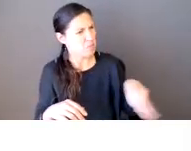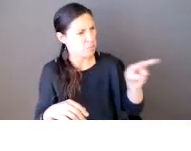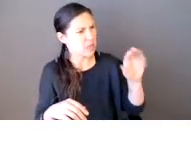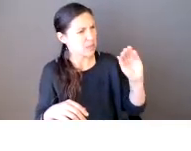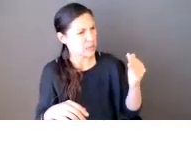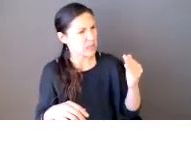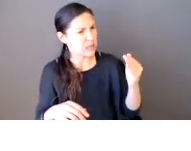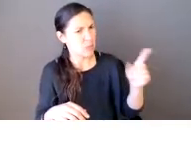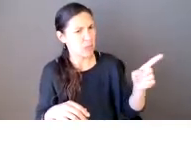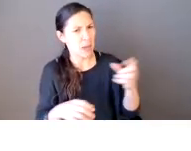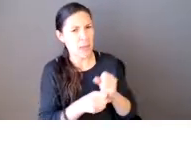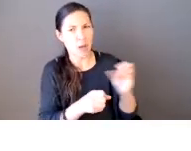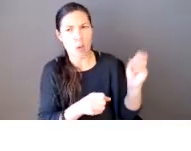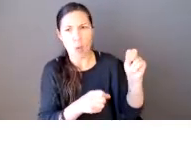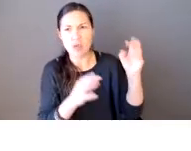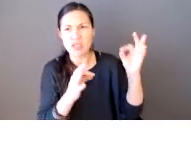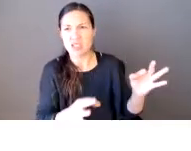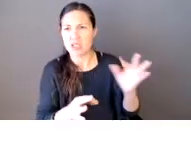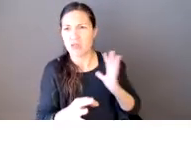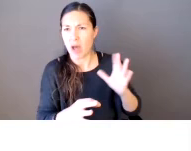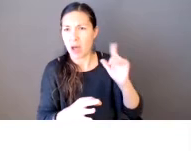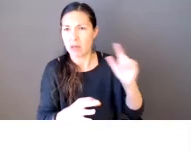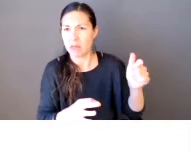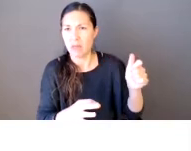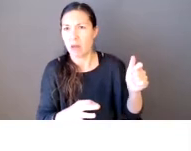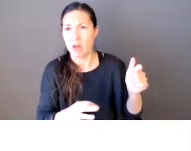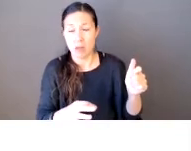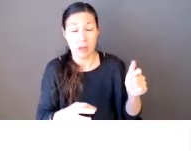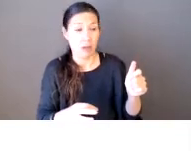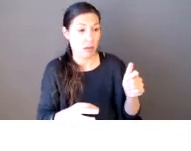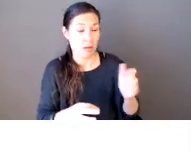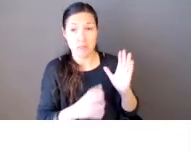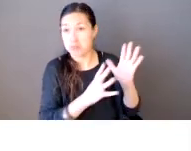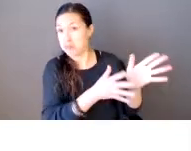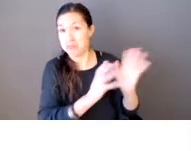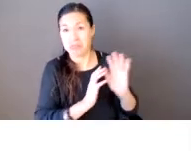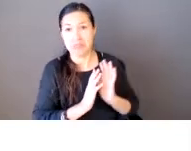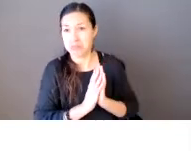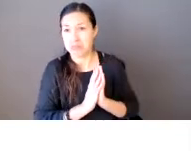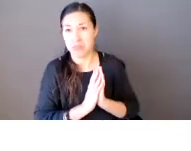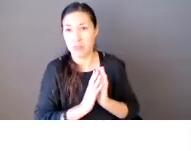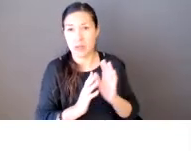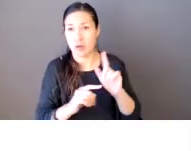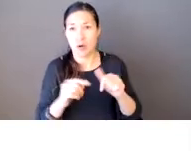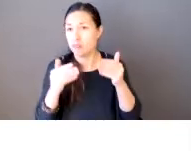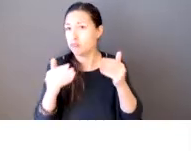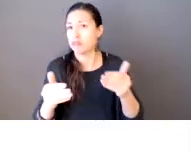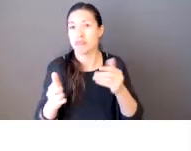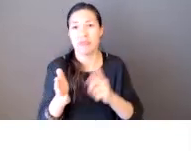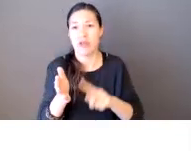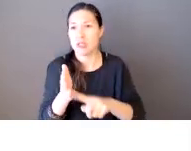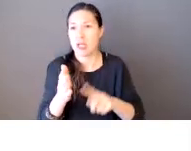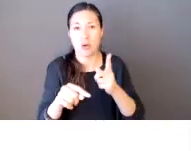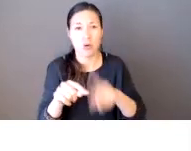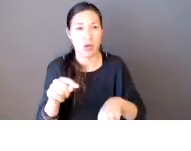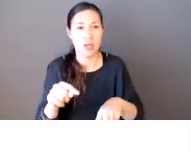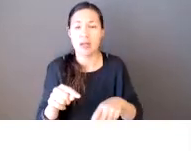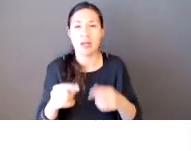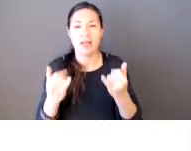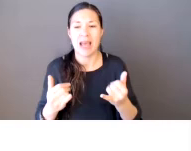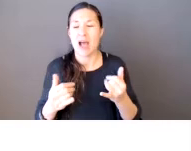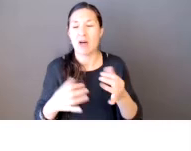ended there. We weren't allowed to really proceed with an investigation. That has been taken out and replaced